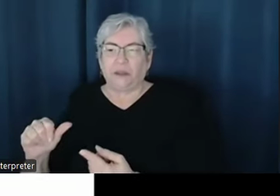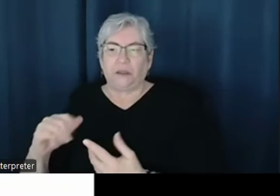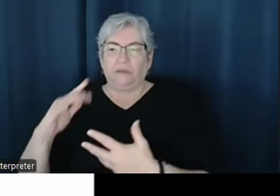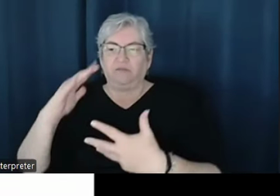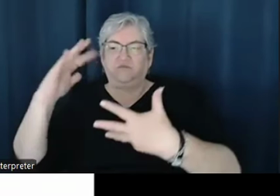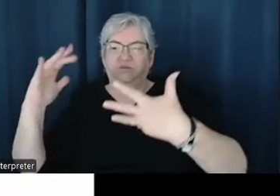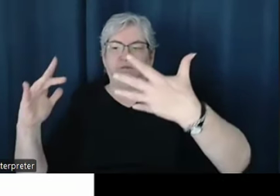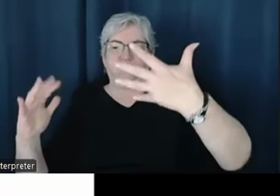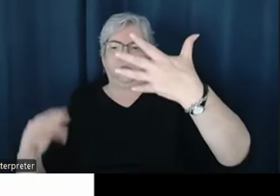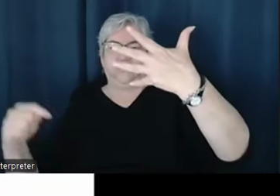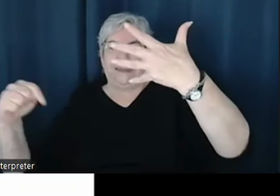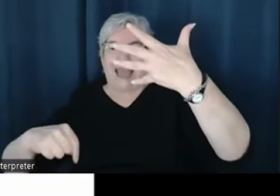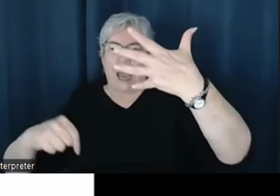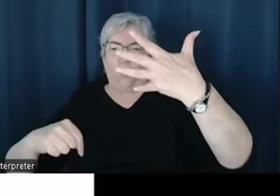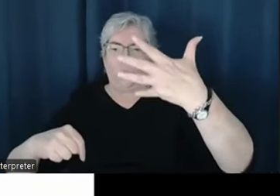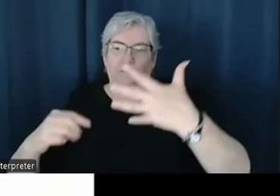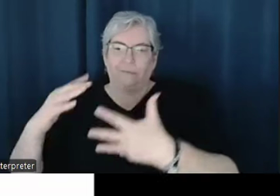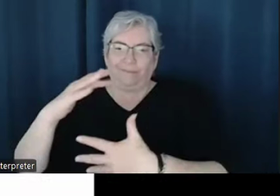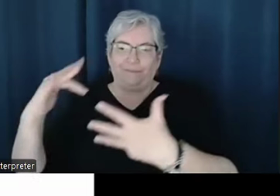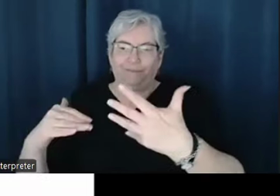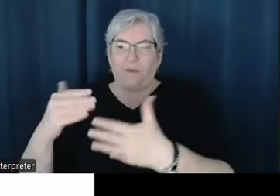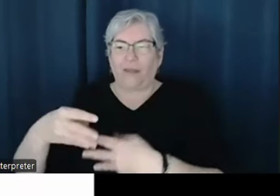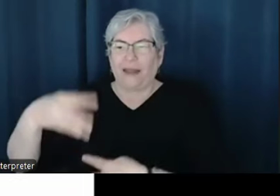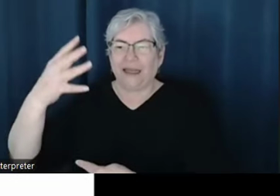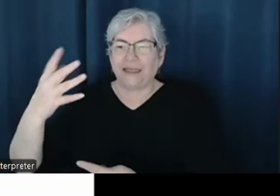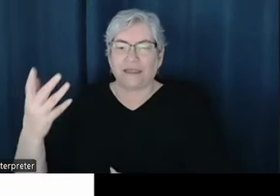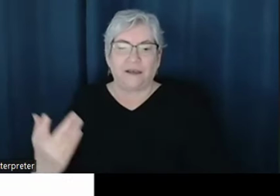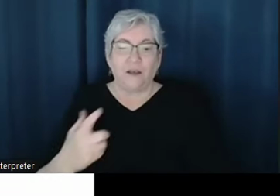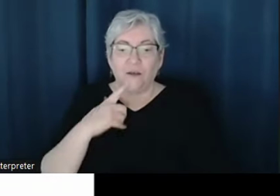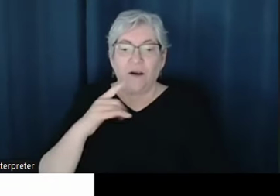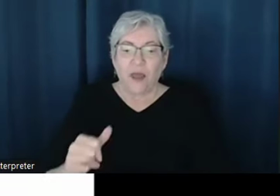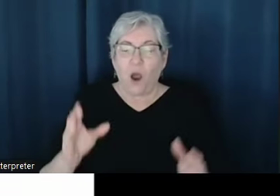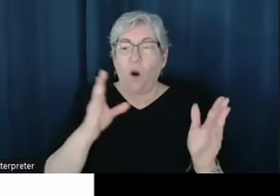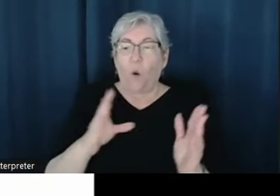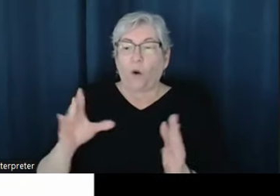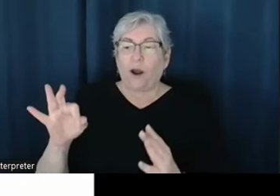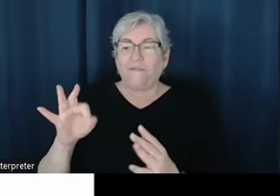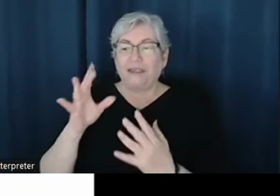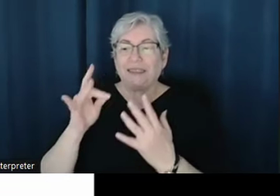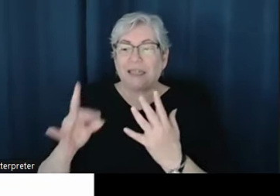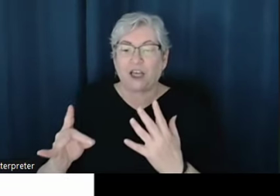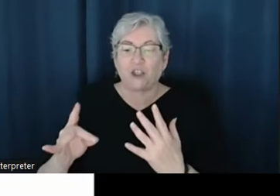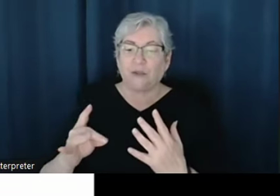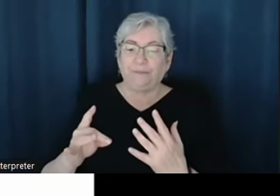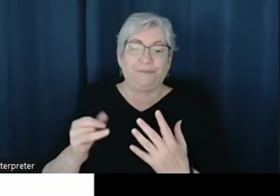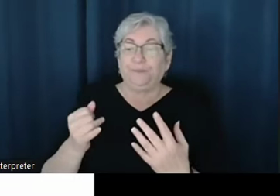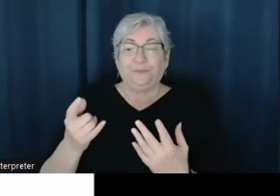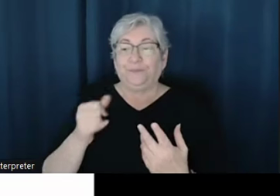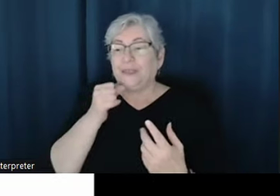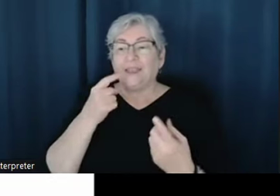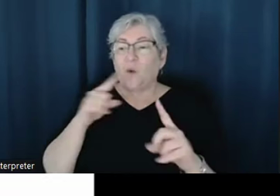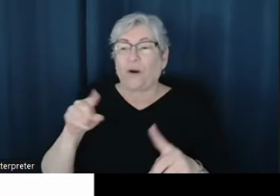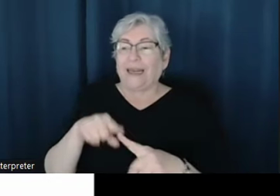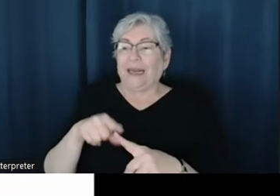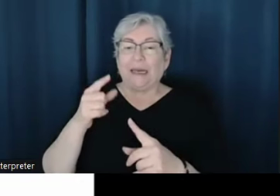the list. So this order of selection or waiting list is in effect in many states. So that if